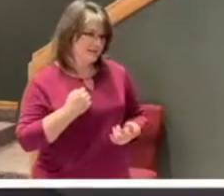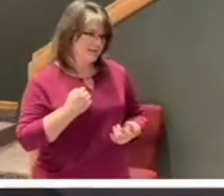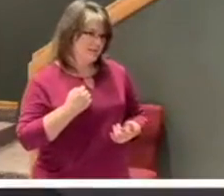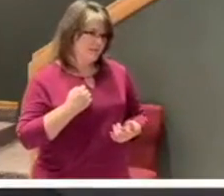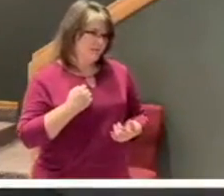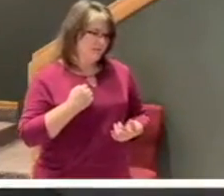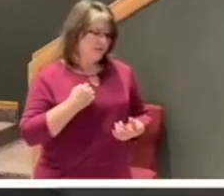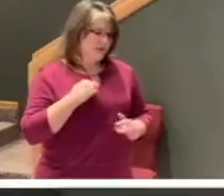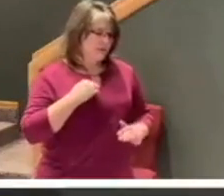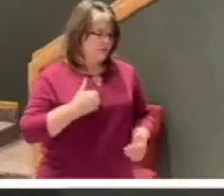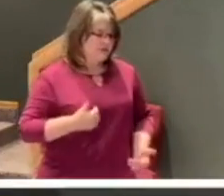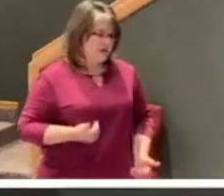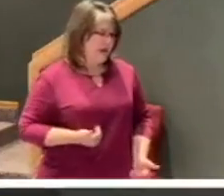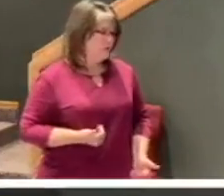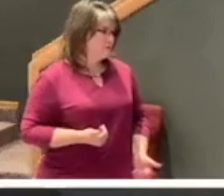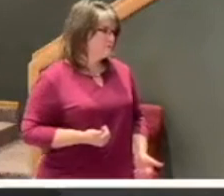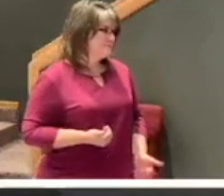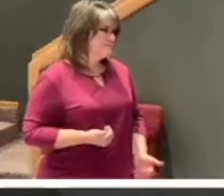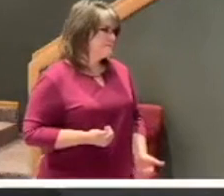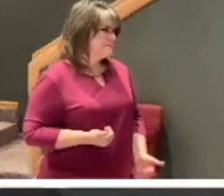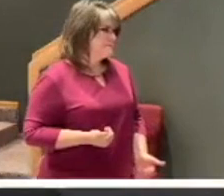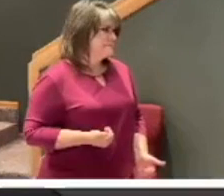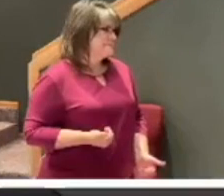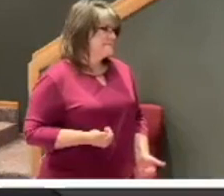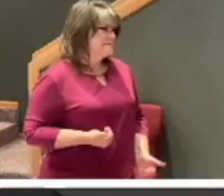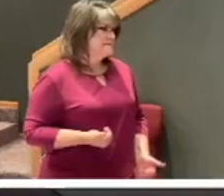And we're tired.